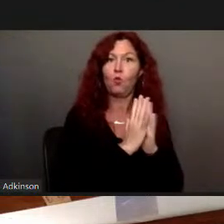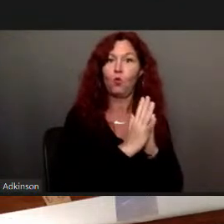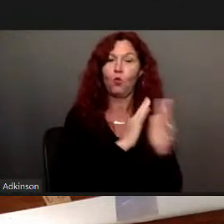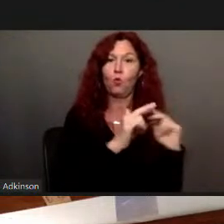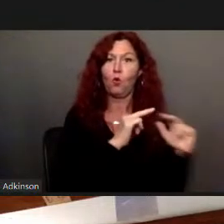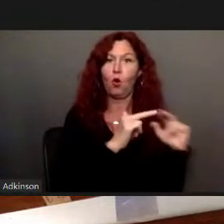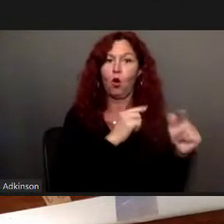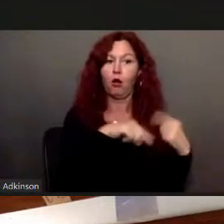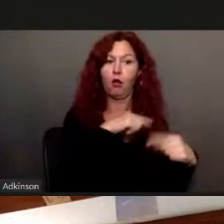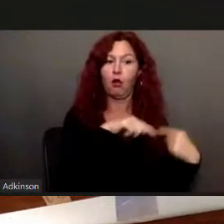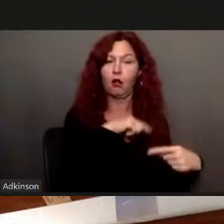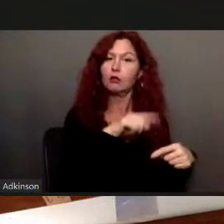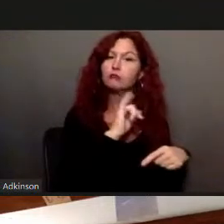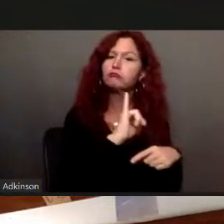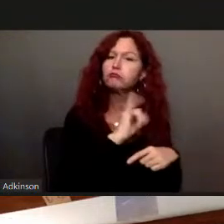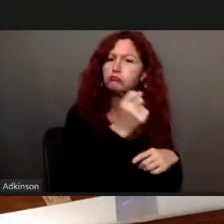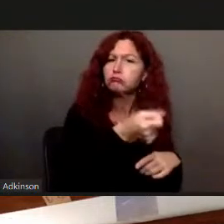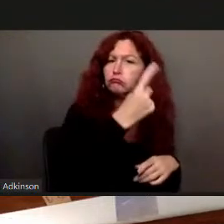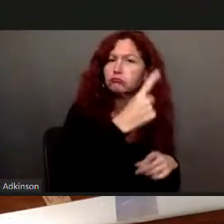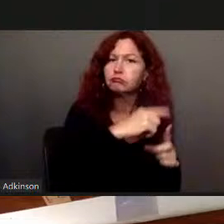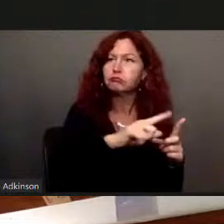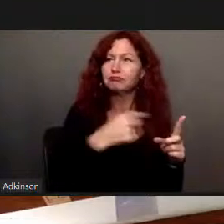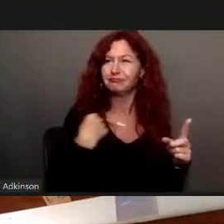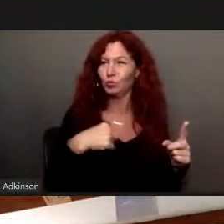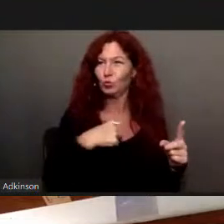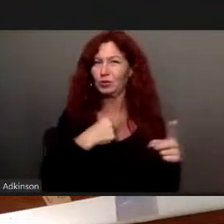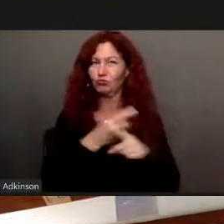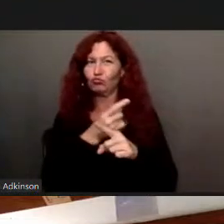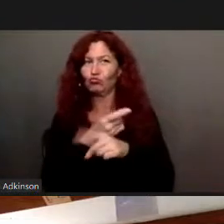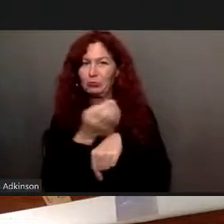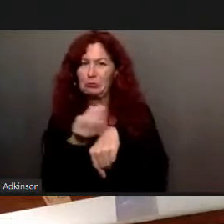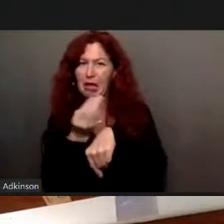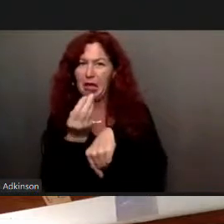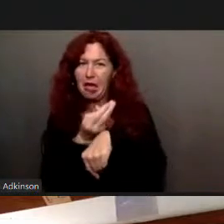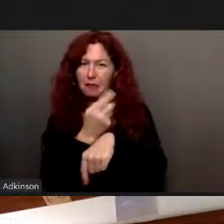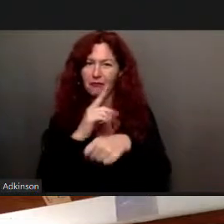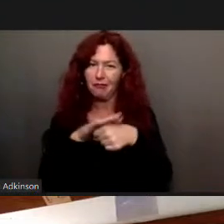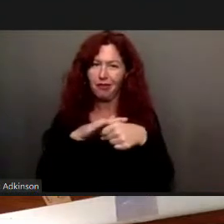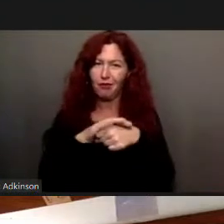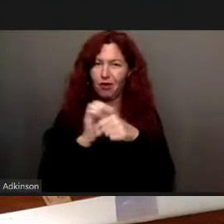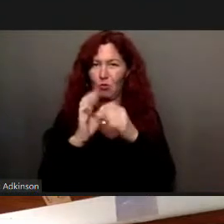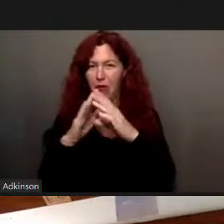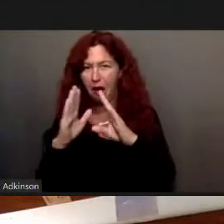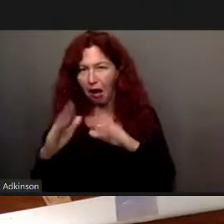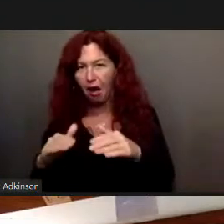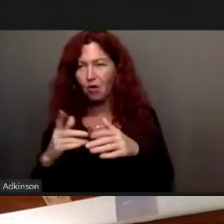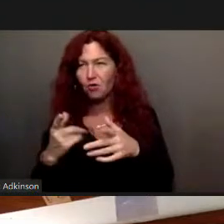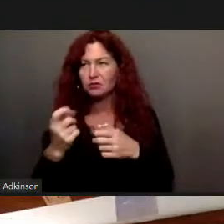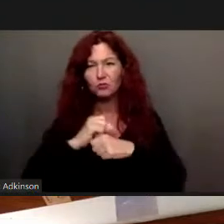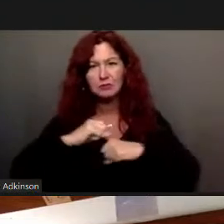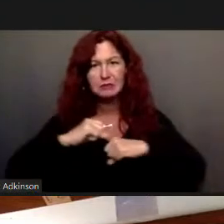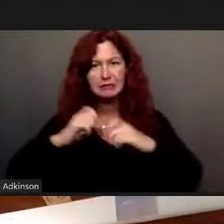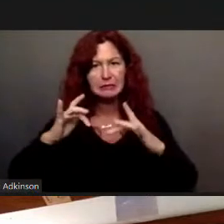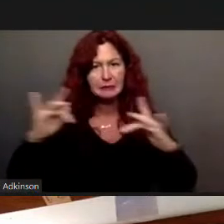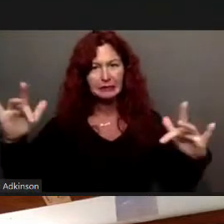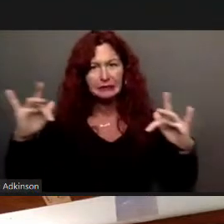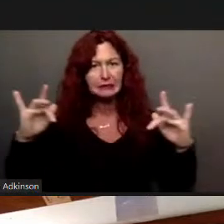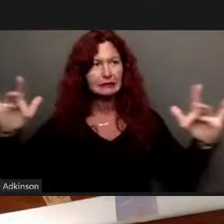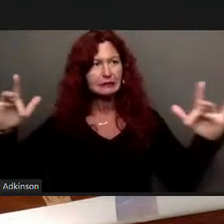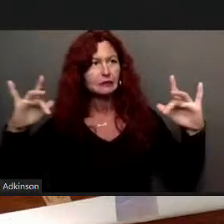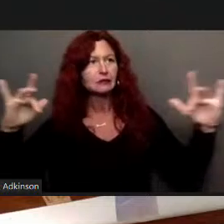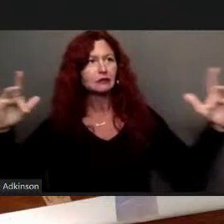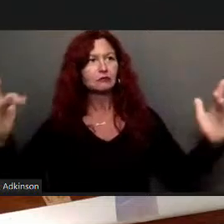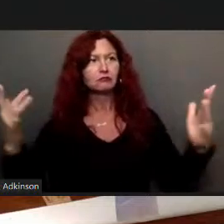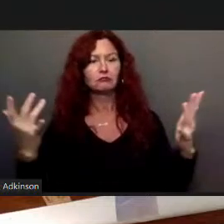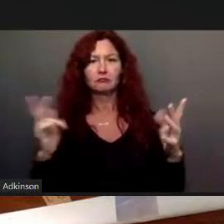easier. But for Miami-Dade, we have, you know, we have a lot more space and a lot more single family homes and a lot more neighborhoods where